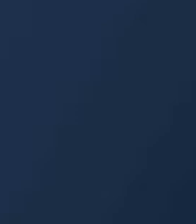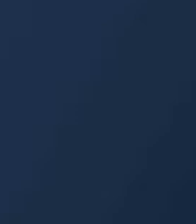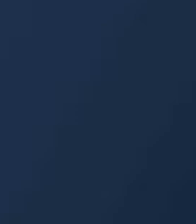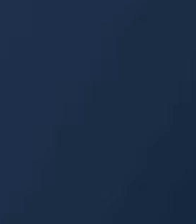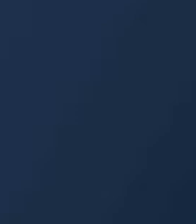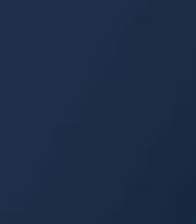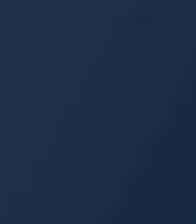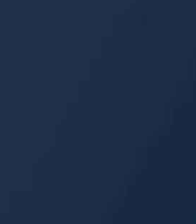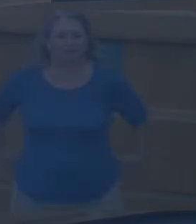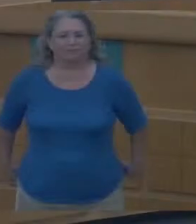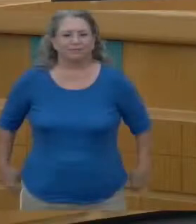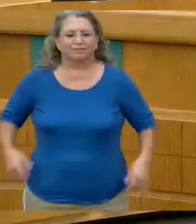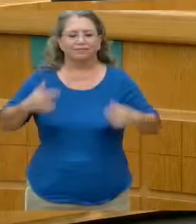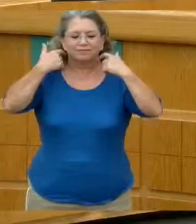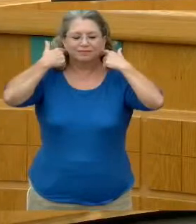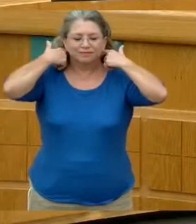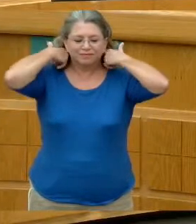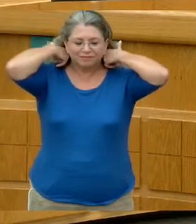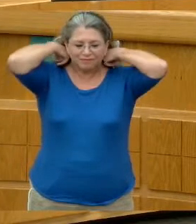Gabby.